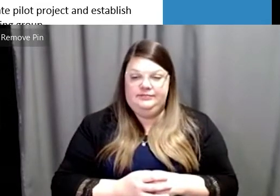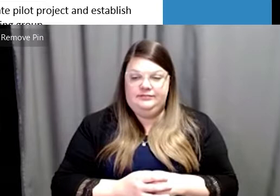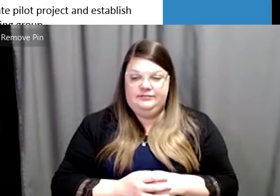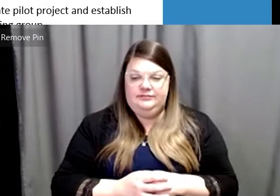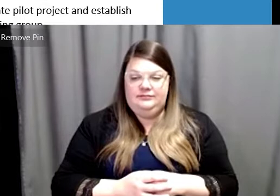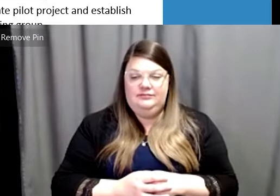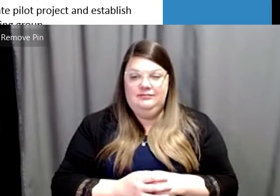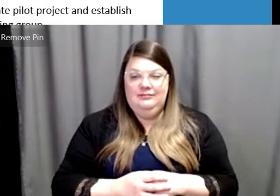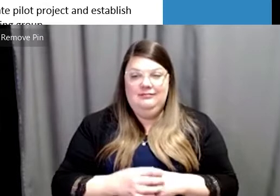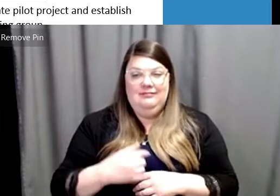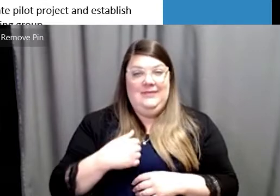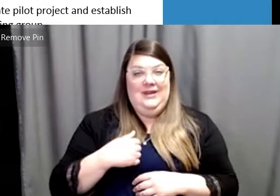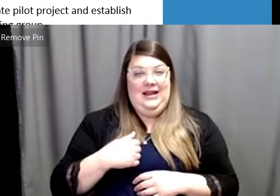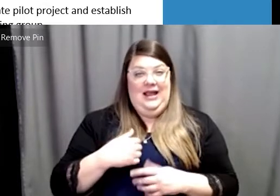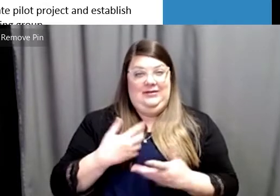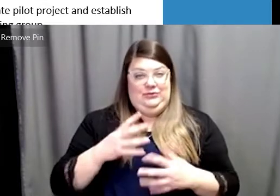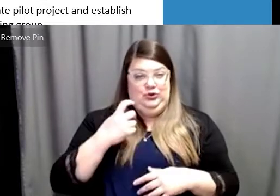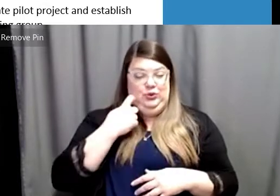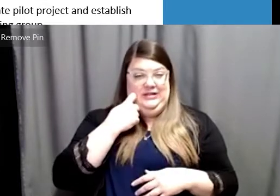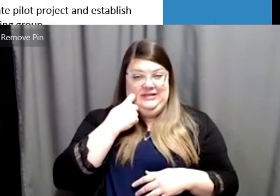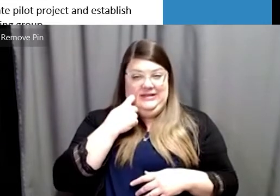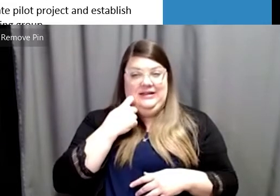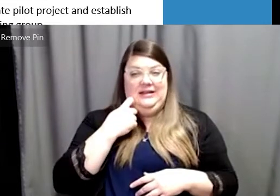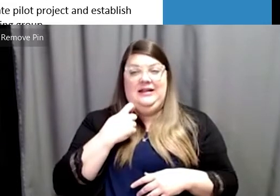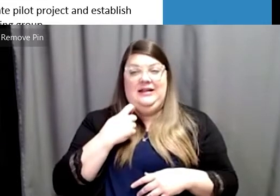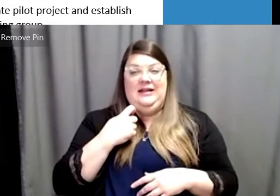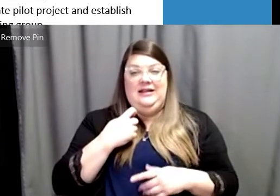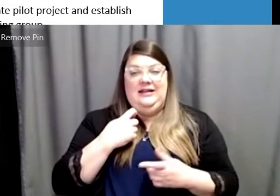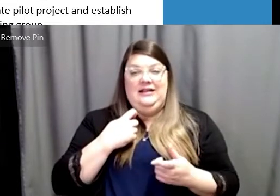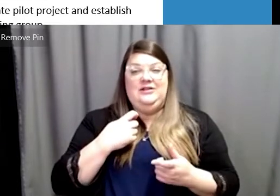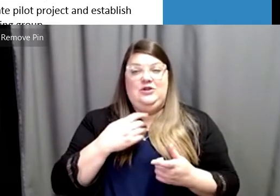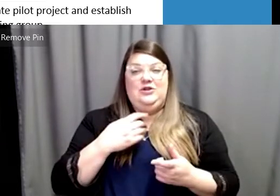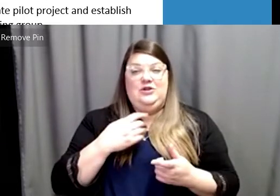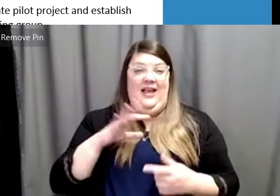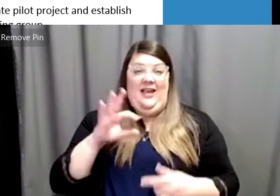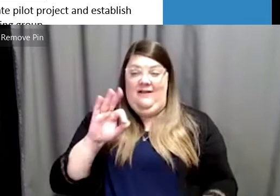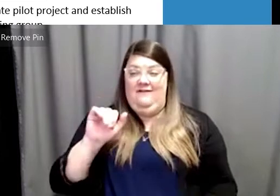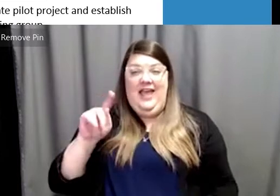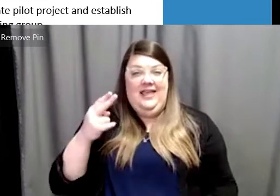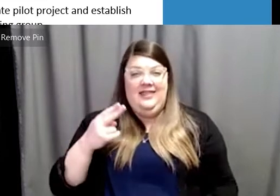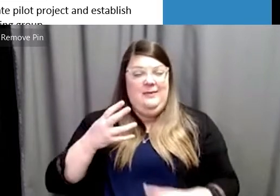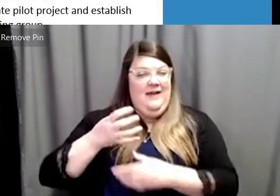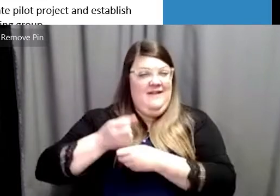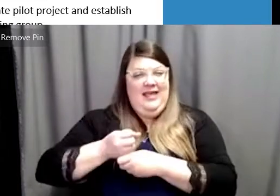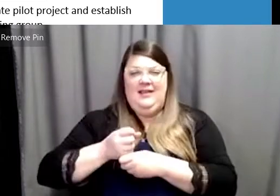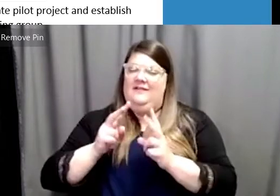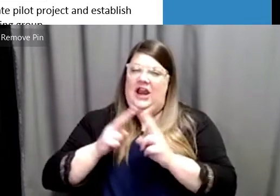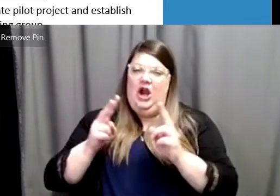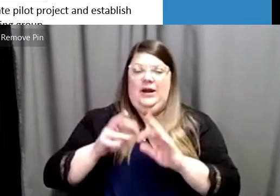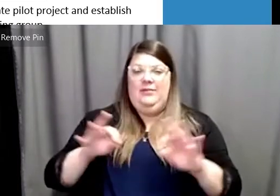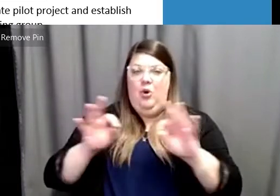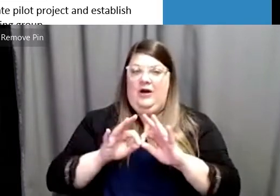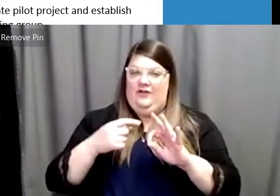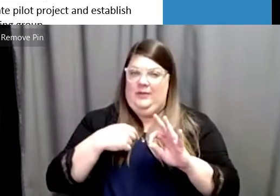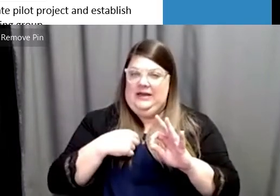I was recently at one of my faith is extremely important to me. So